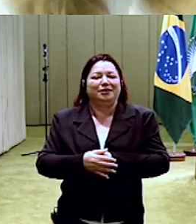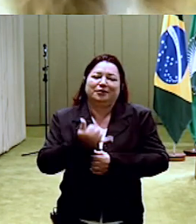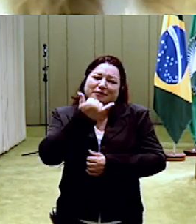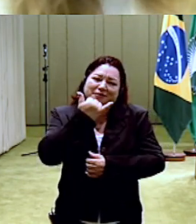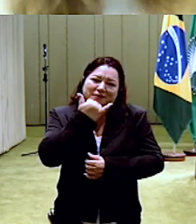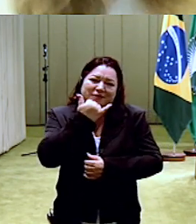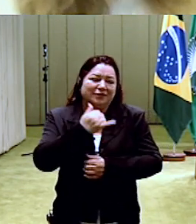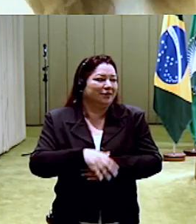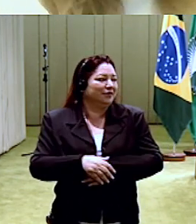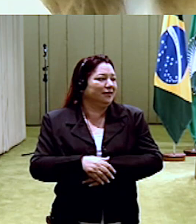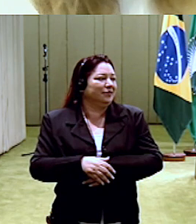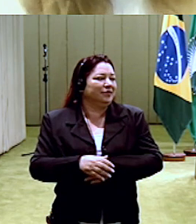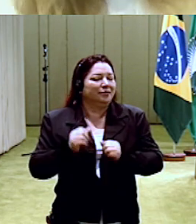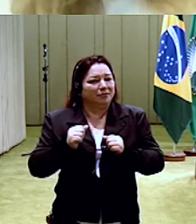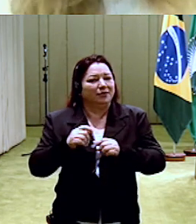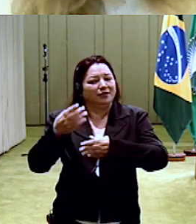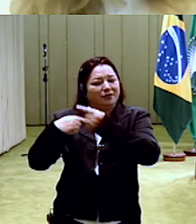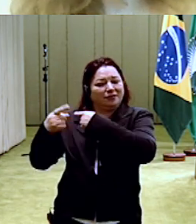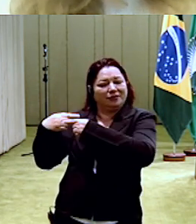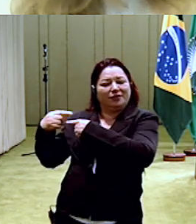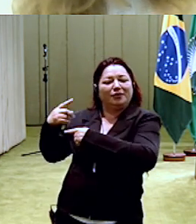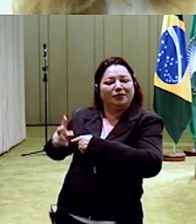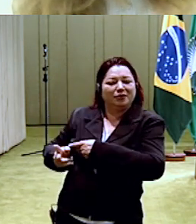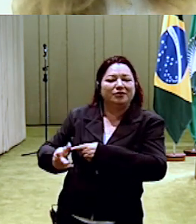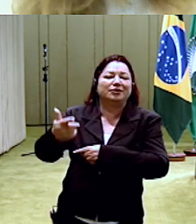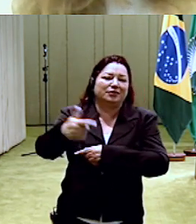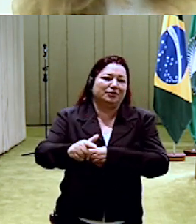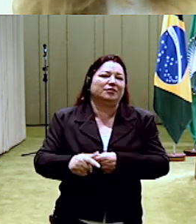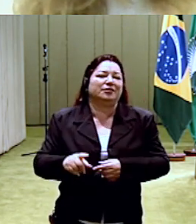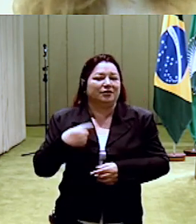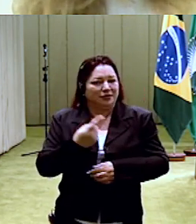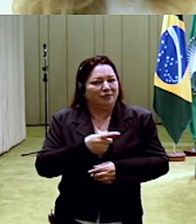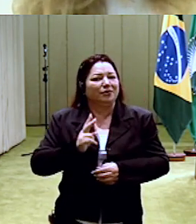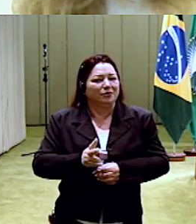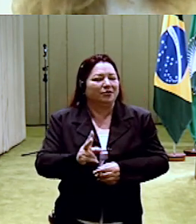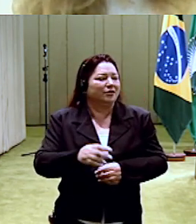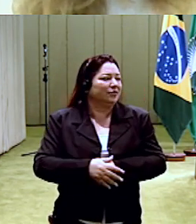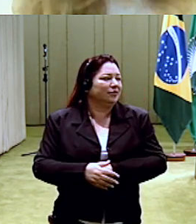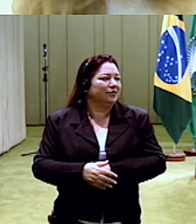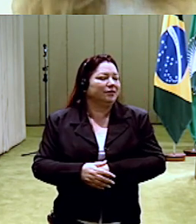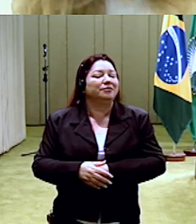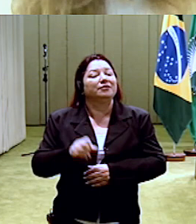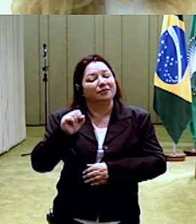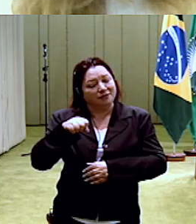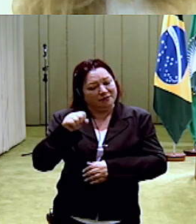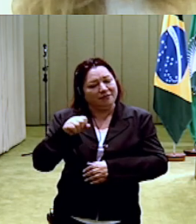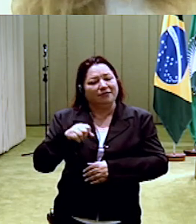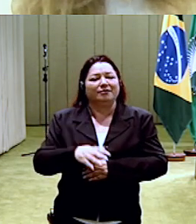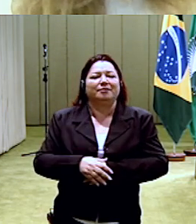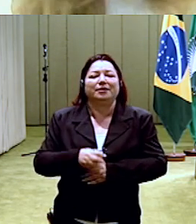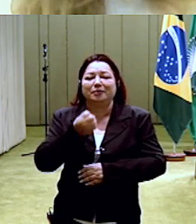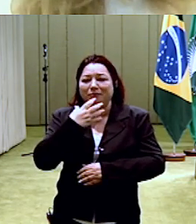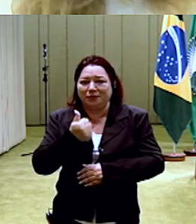If you could start where you stopped before you were interrupted. Thank you. Exactly. I have